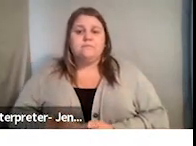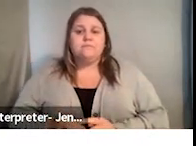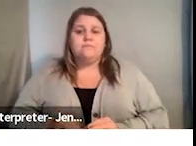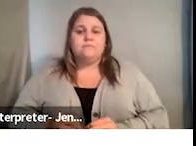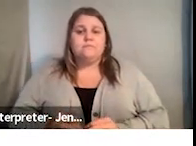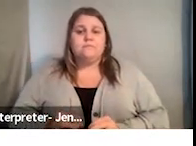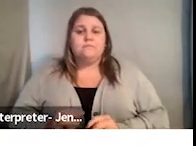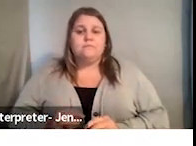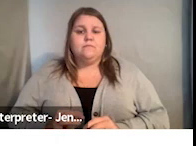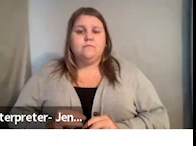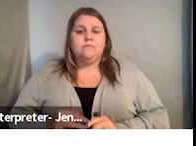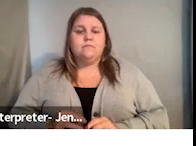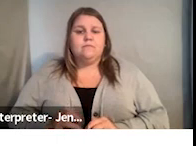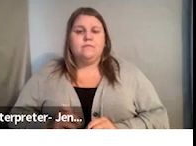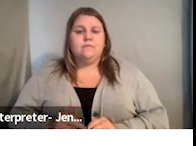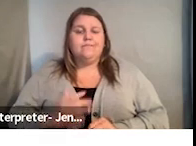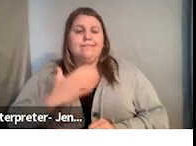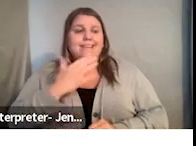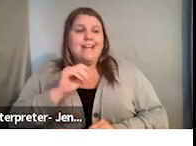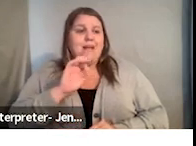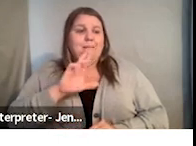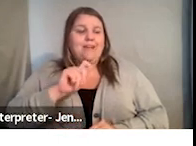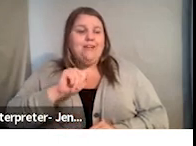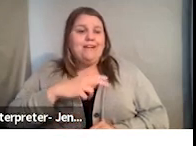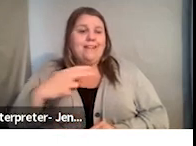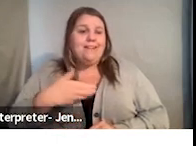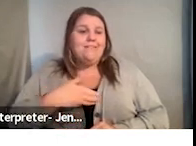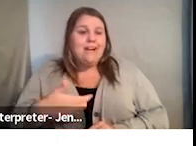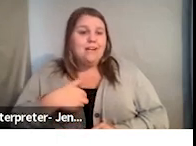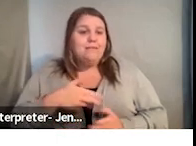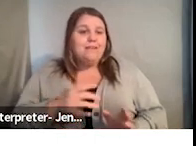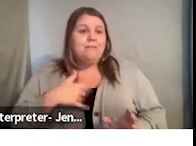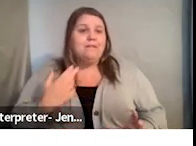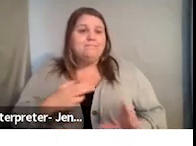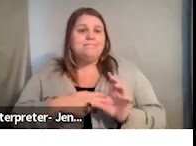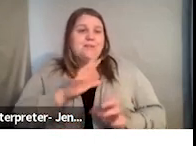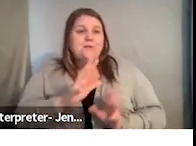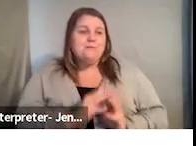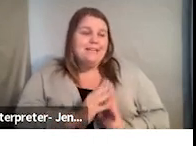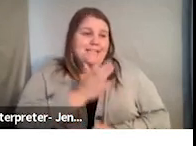I'll just Go ahead. thanks Meredith for inviting me and letting me be a part of your meeting.